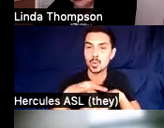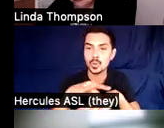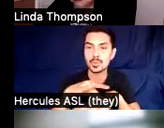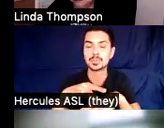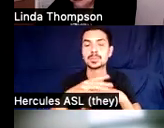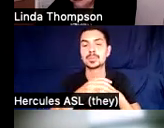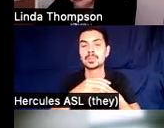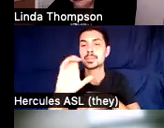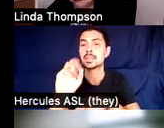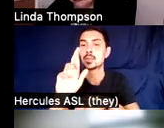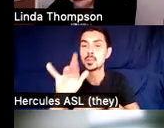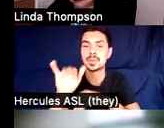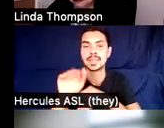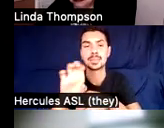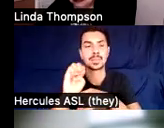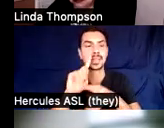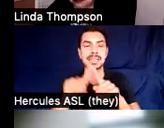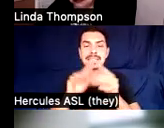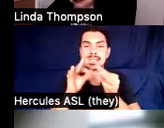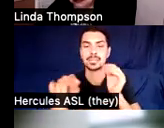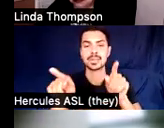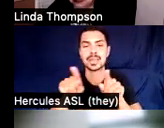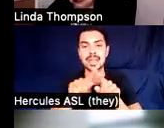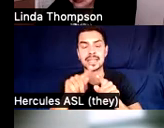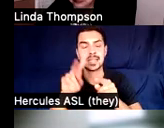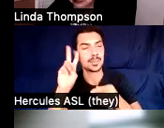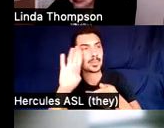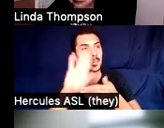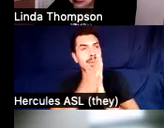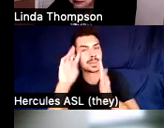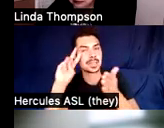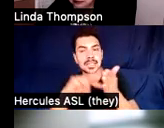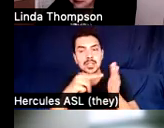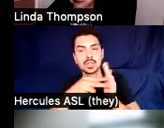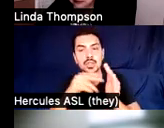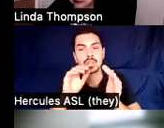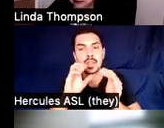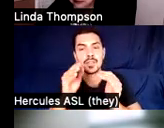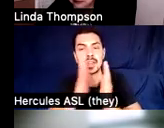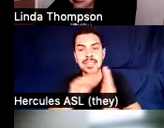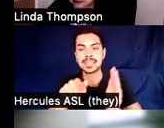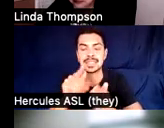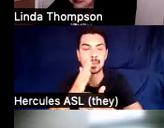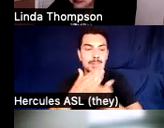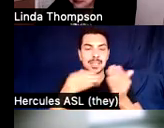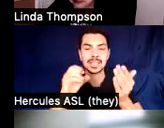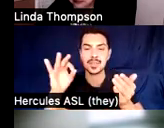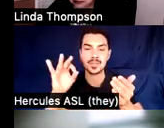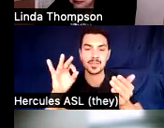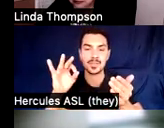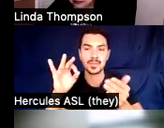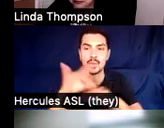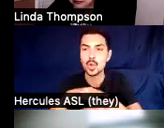a ceremony can be as simple as being intentional about asking this piece of Kleenex that came from the earth to just